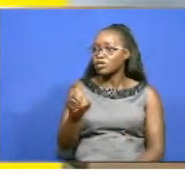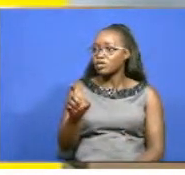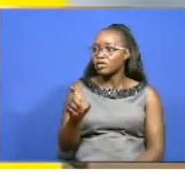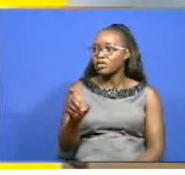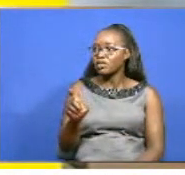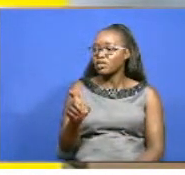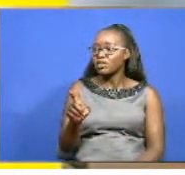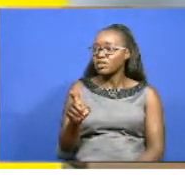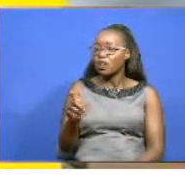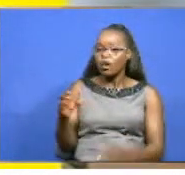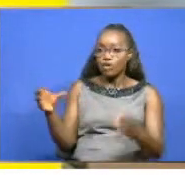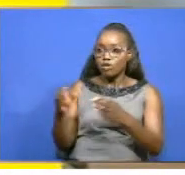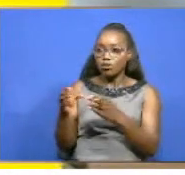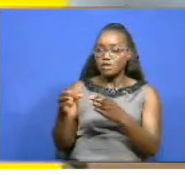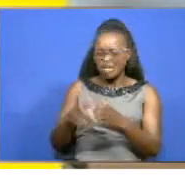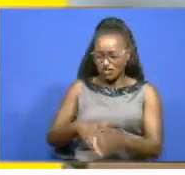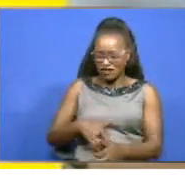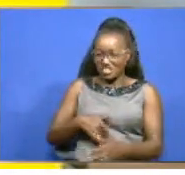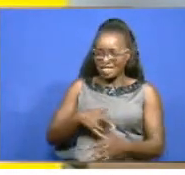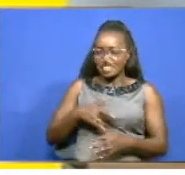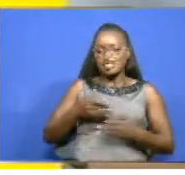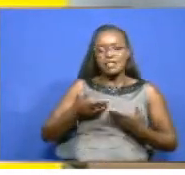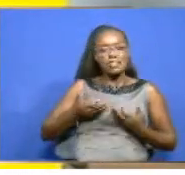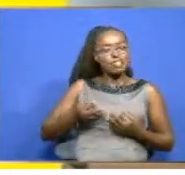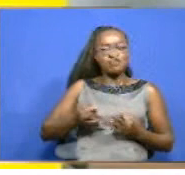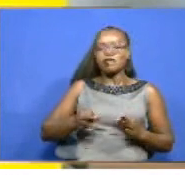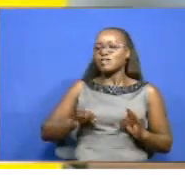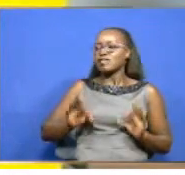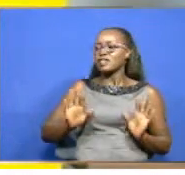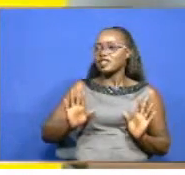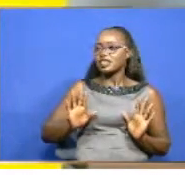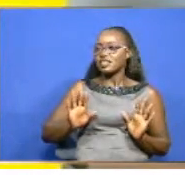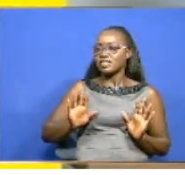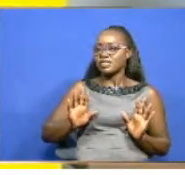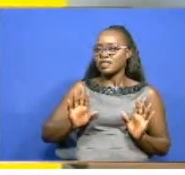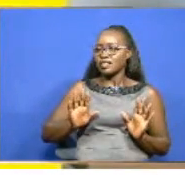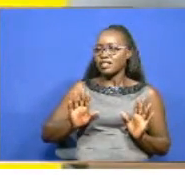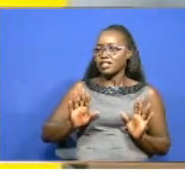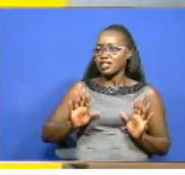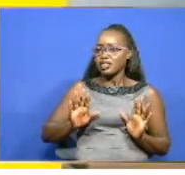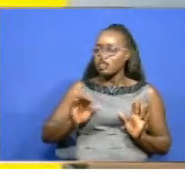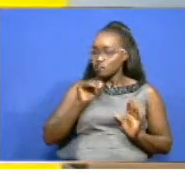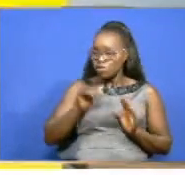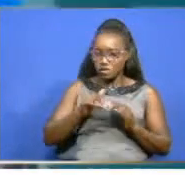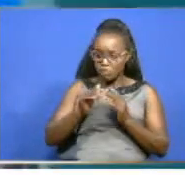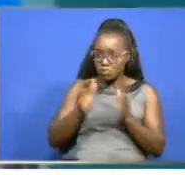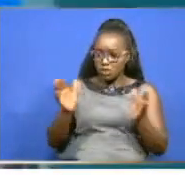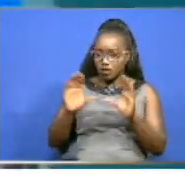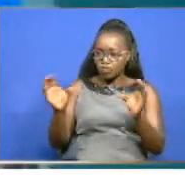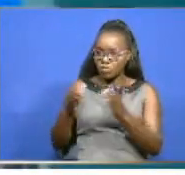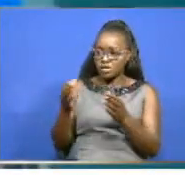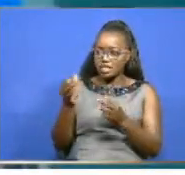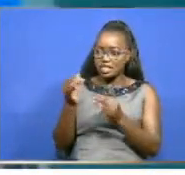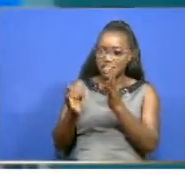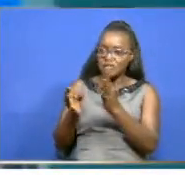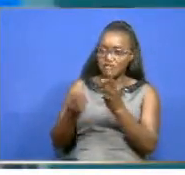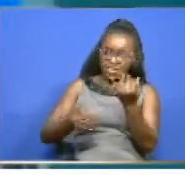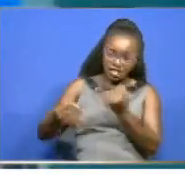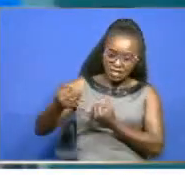police officers so that communities can feel at ease? Leave alone the wider community. If they would be interacting in